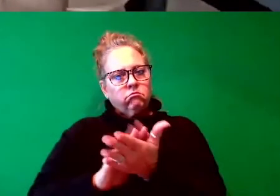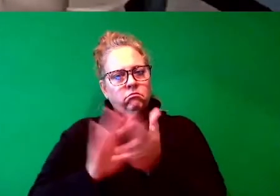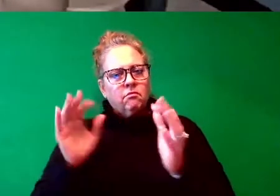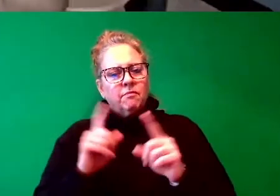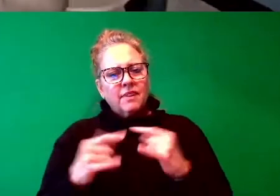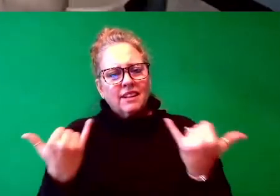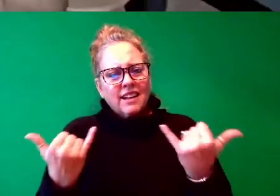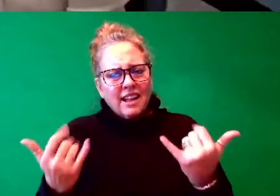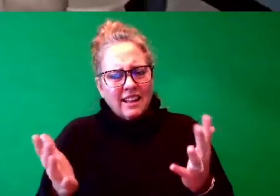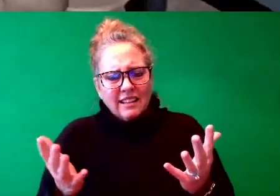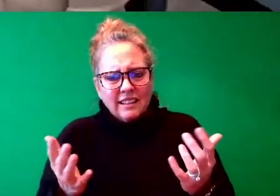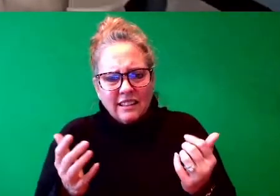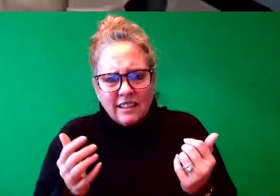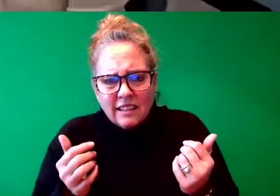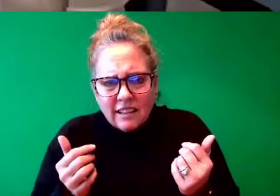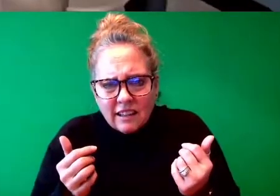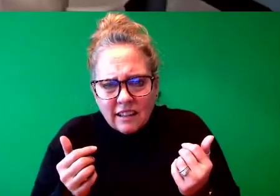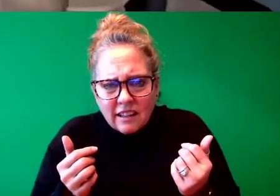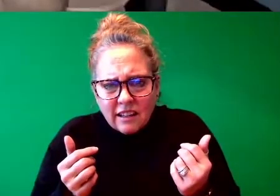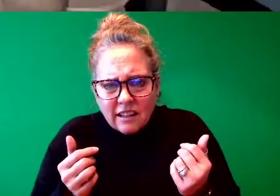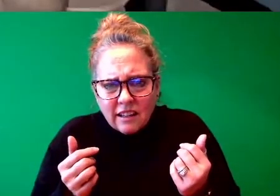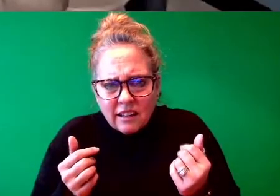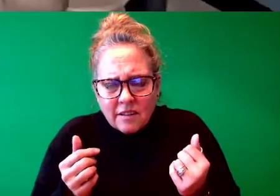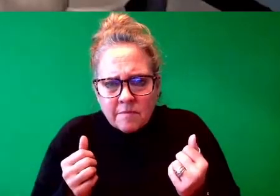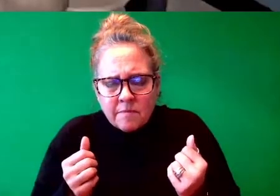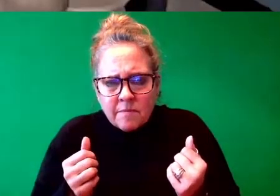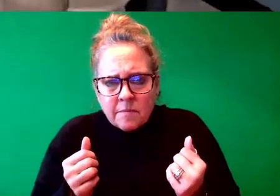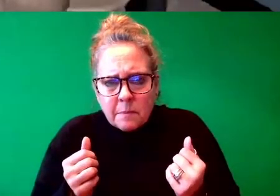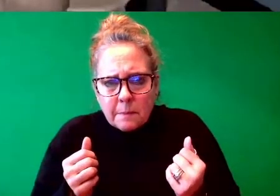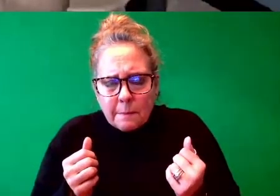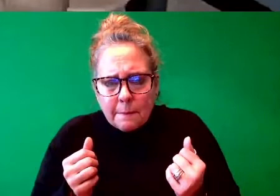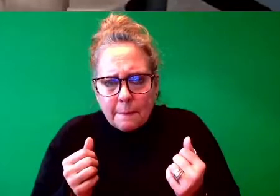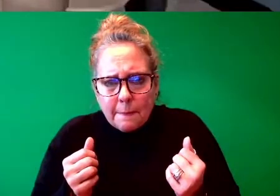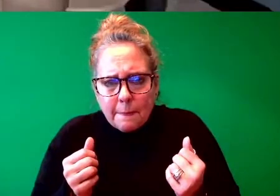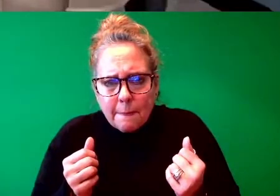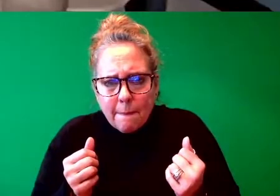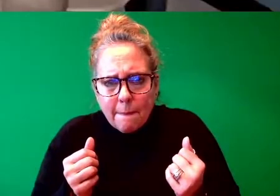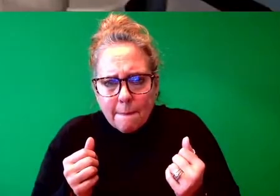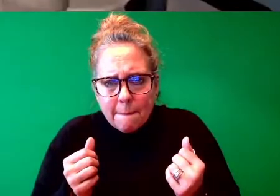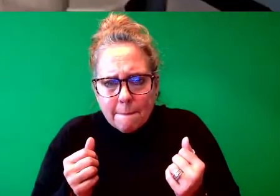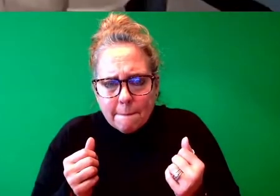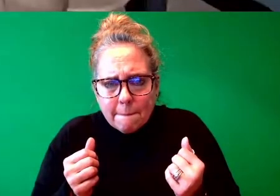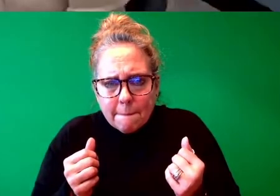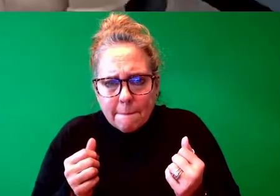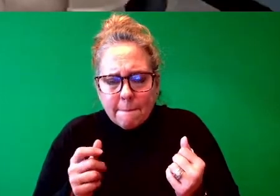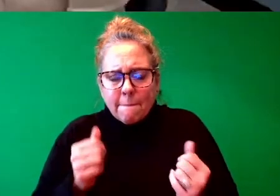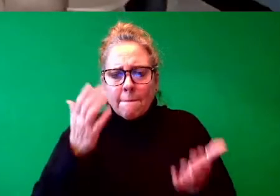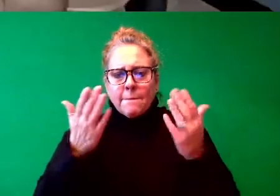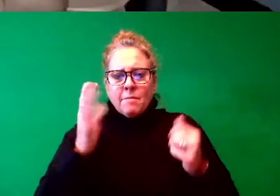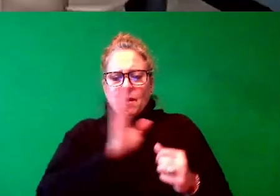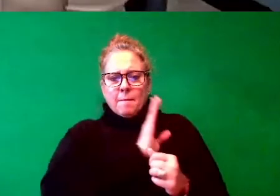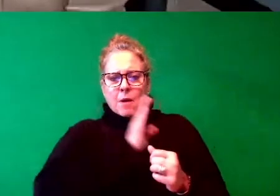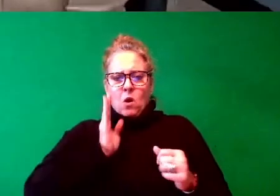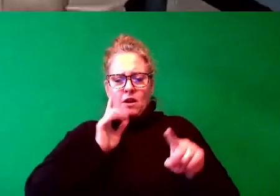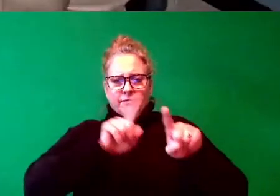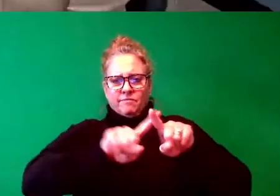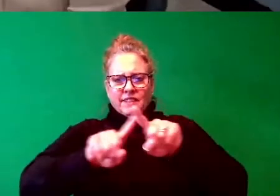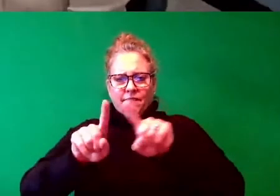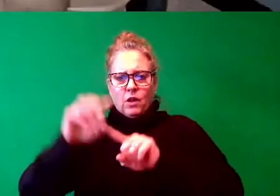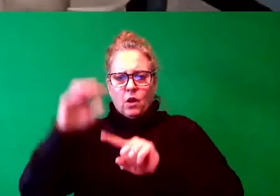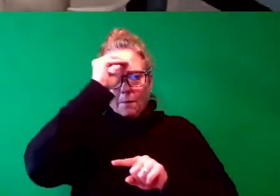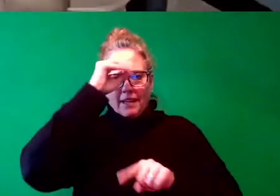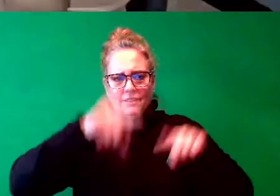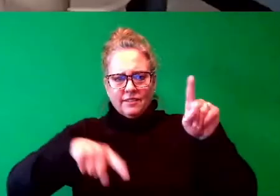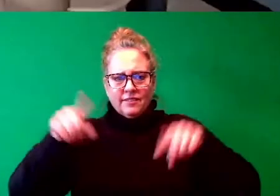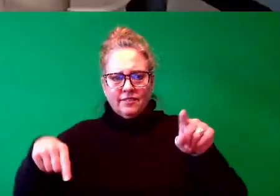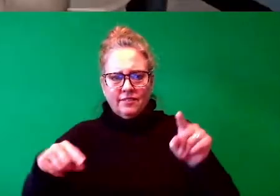thankfully under wonderful leadership and a diverse board, diverse in thought board. I think